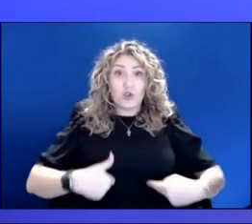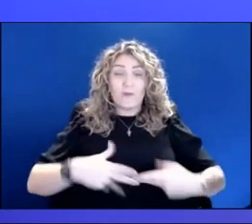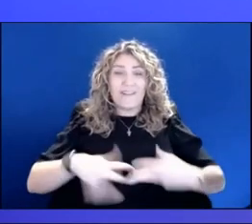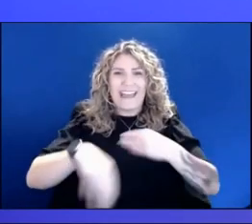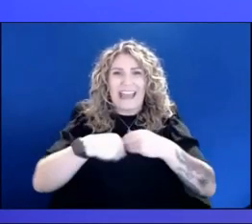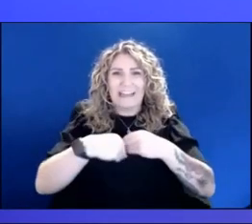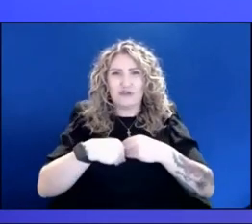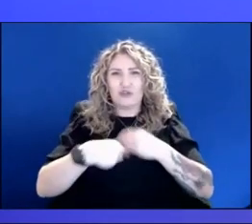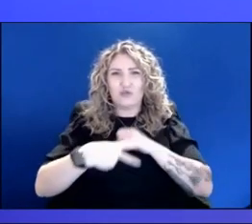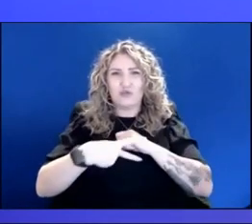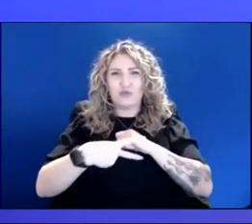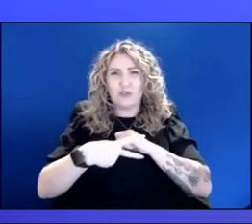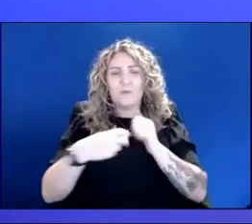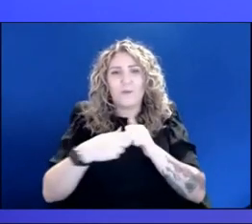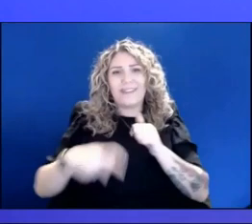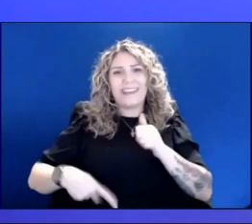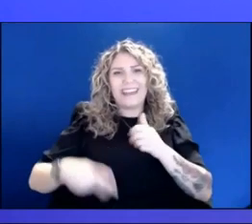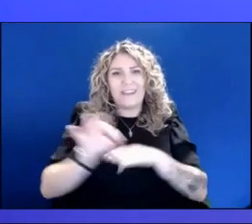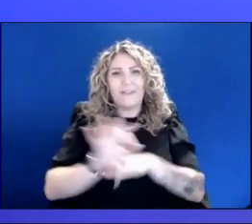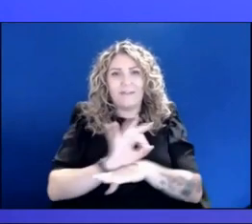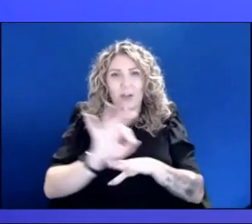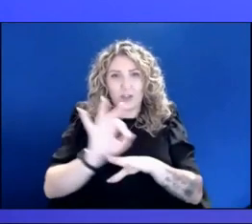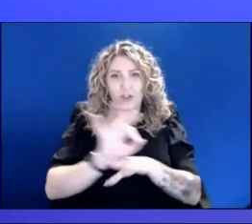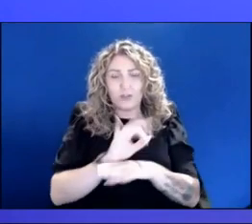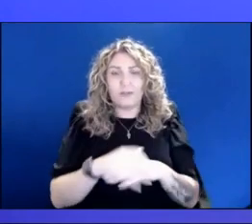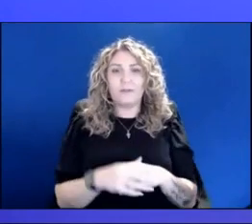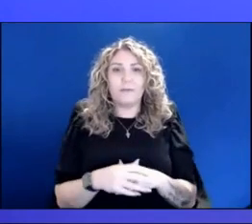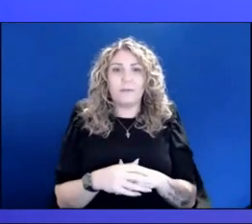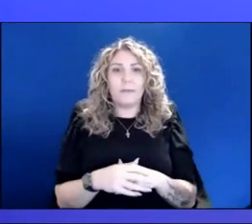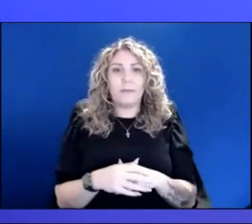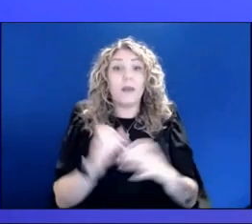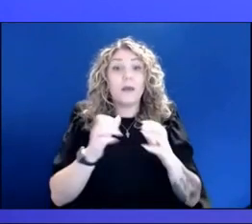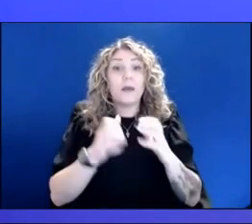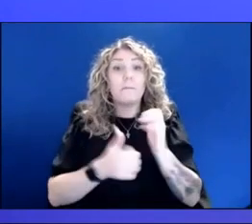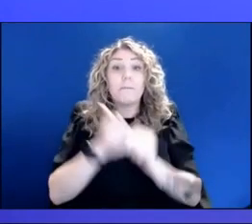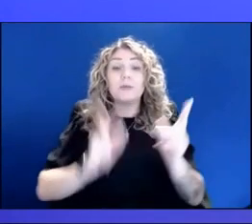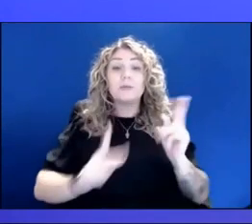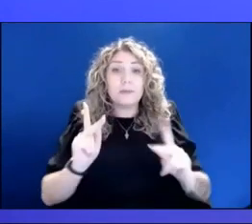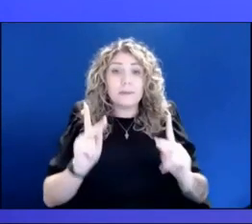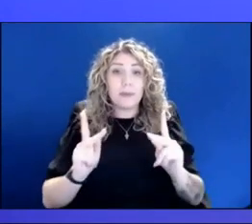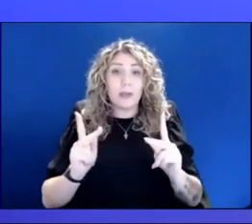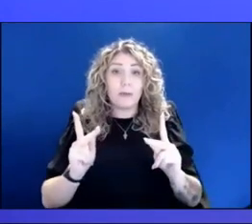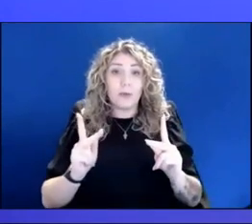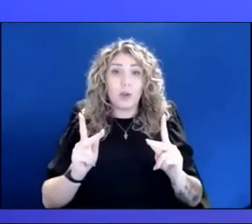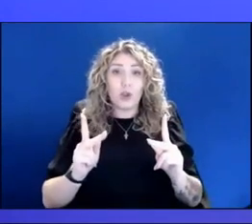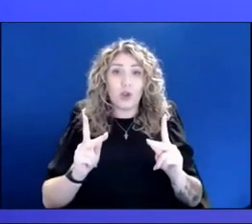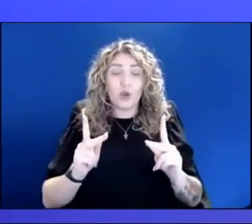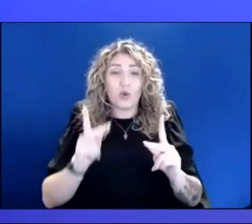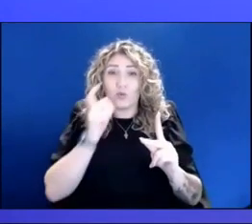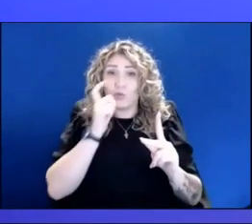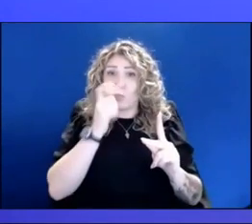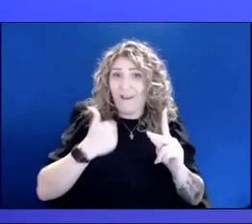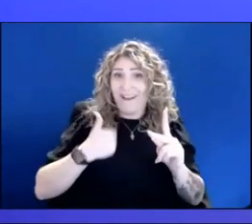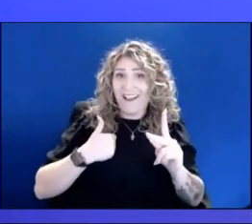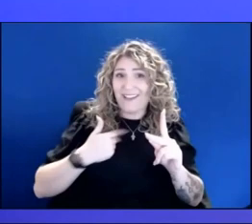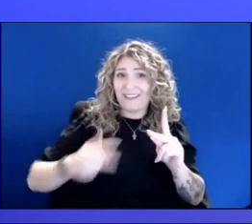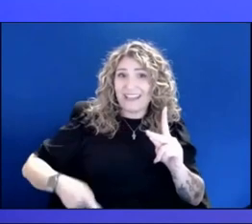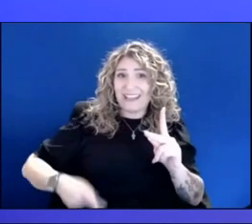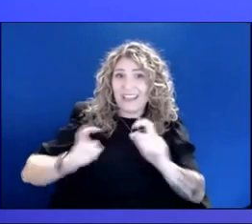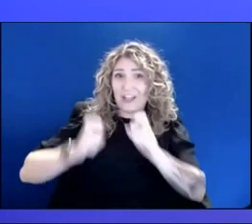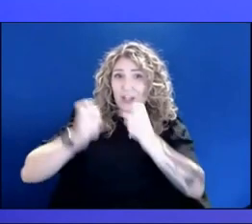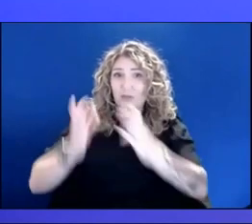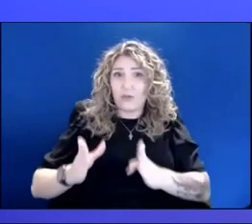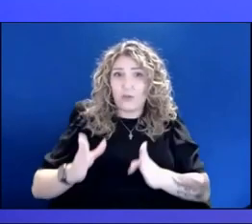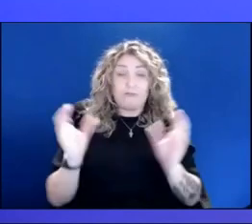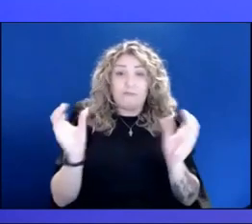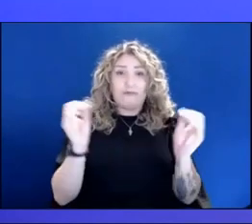kidney function. So the majority of people who lose a kidney being a donor never go on to have any kidney